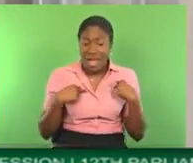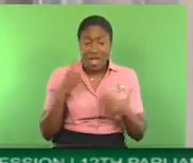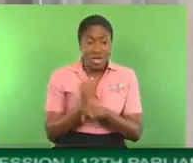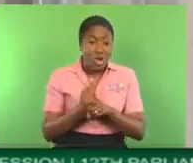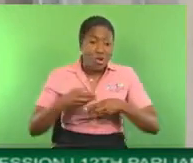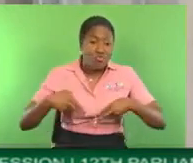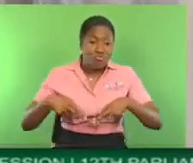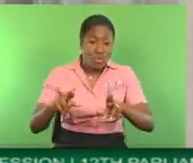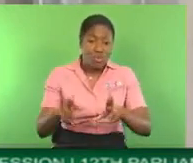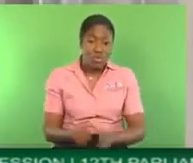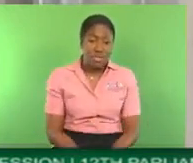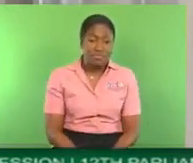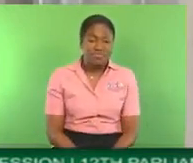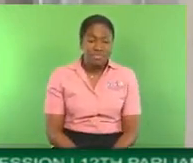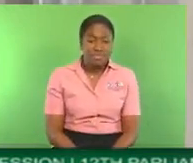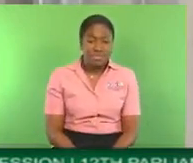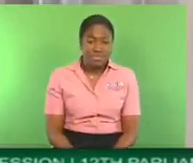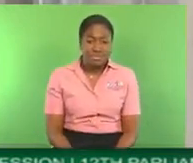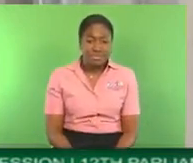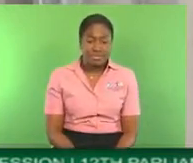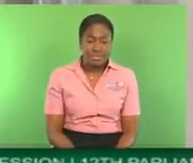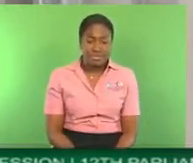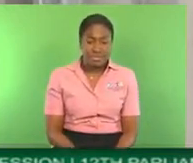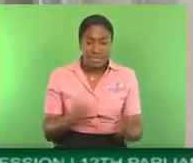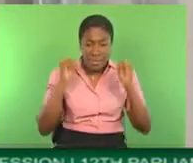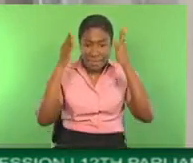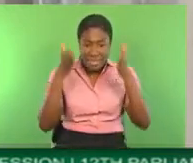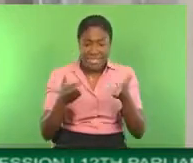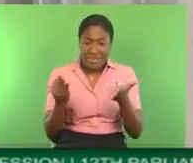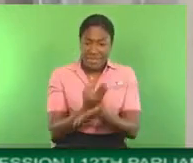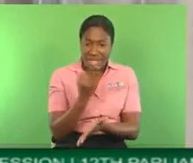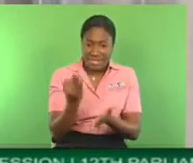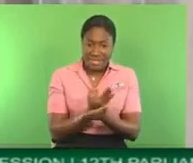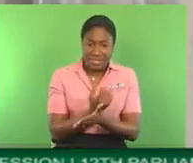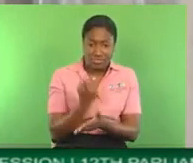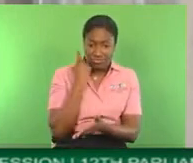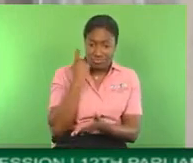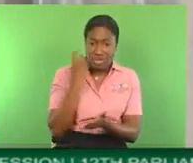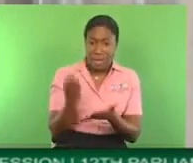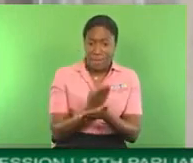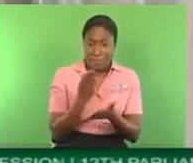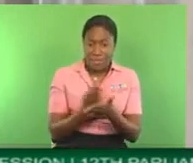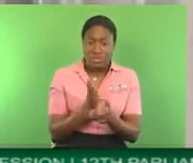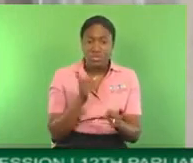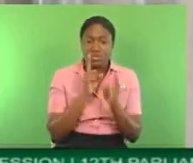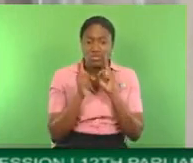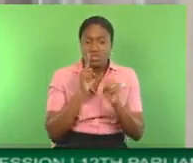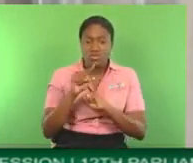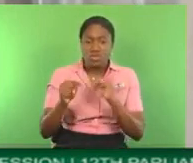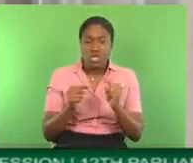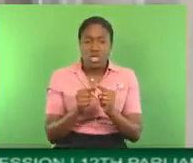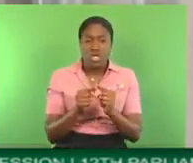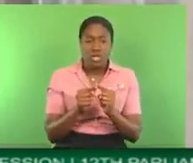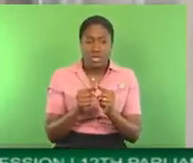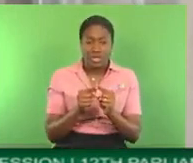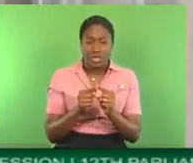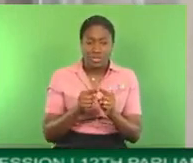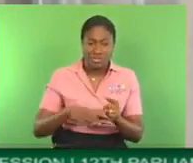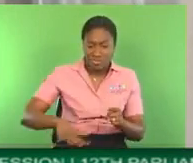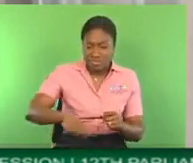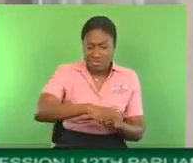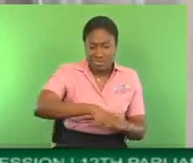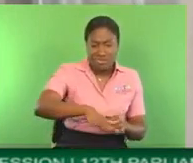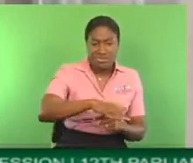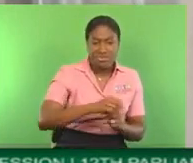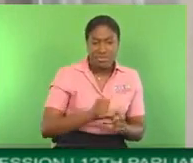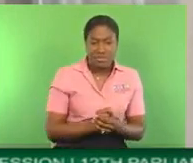road. Madam Speaker, the Minister of Finance mentioned in the previous budgets the productive Plumita area, which is